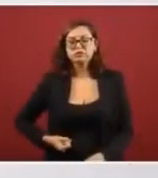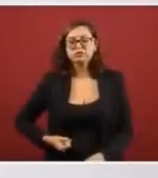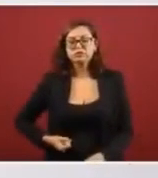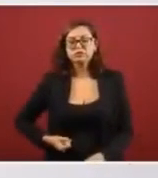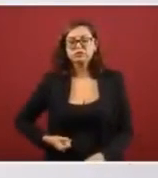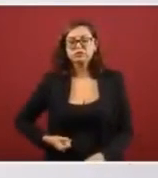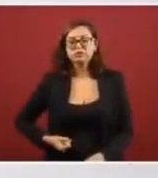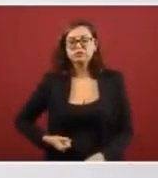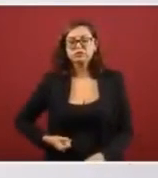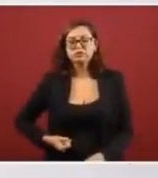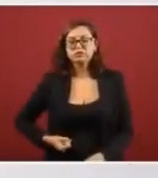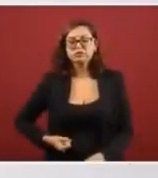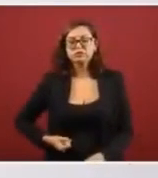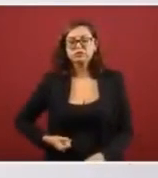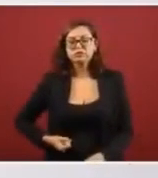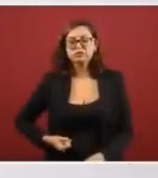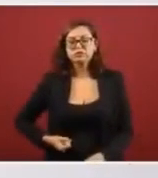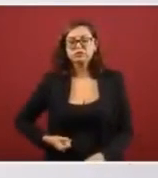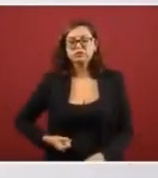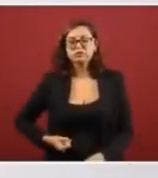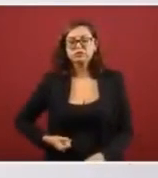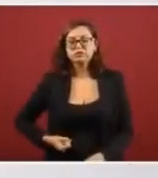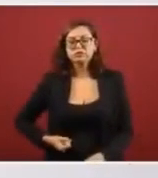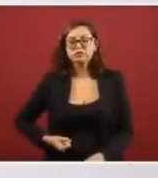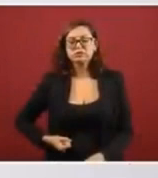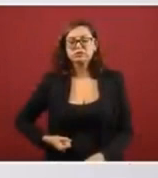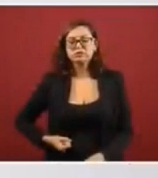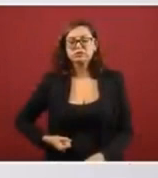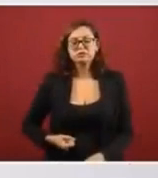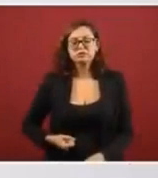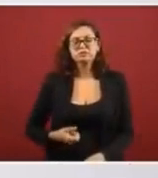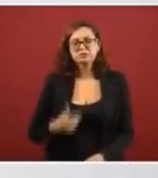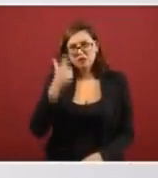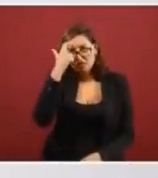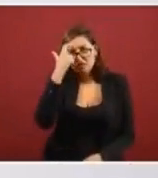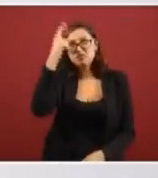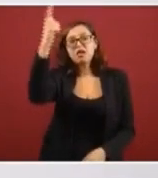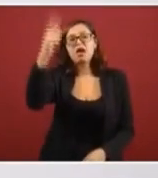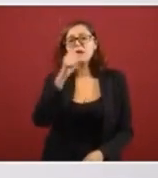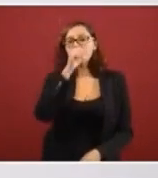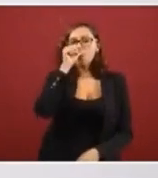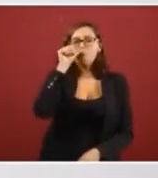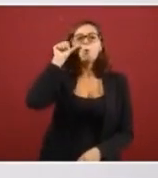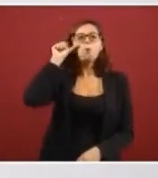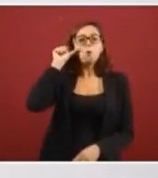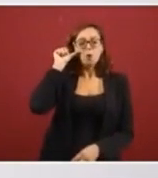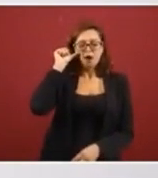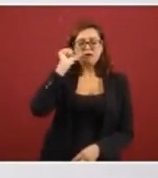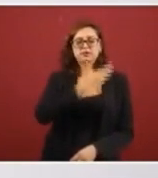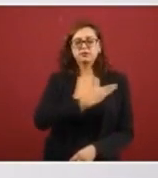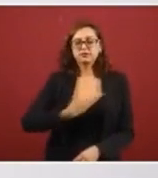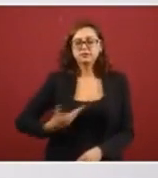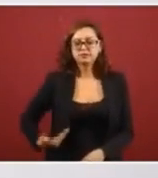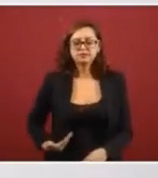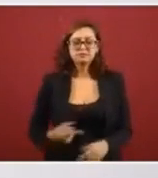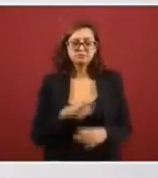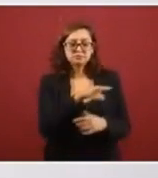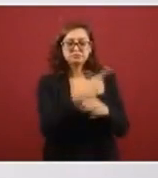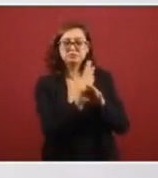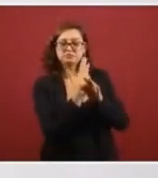by the critérium of president wadis they used to say